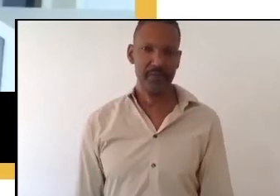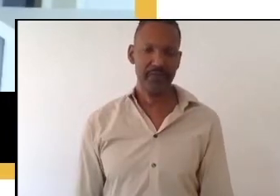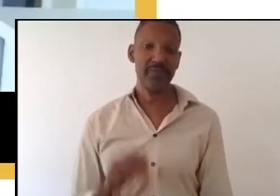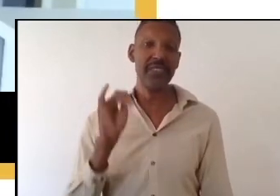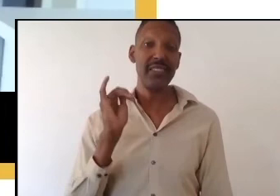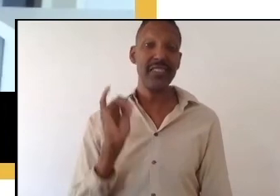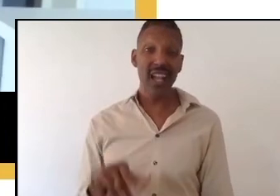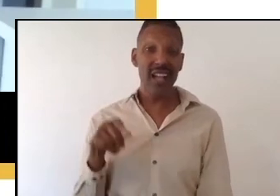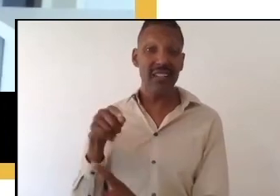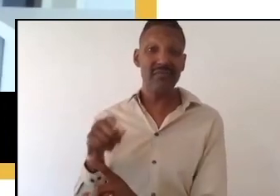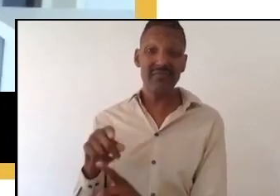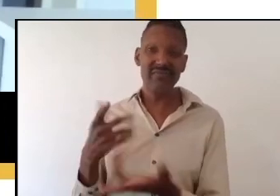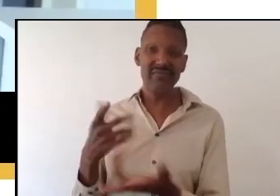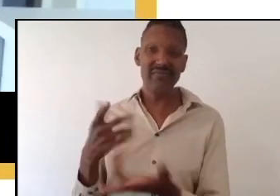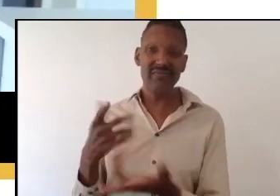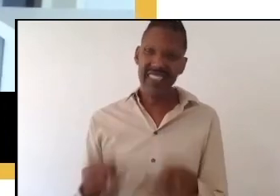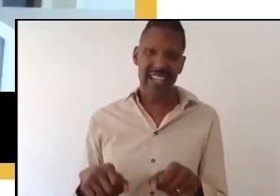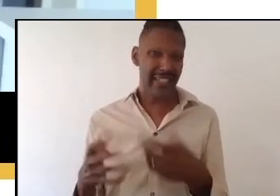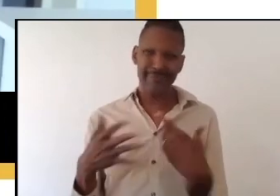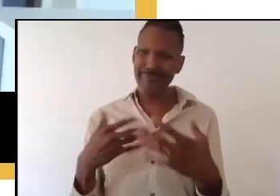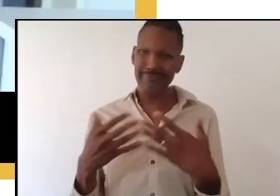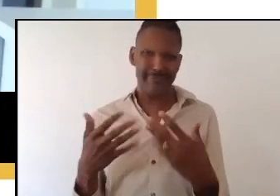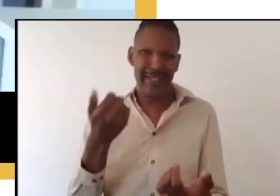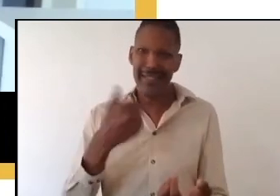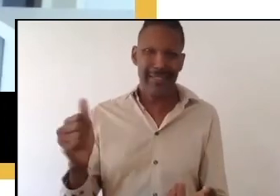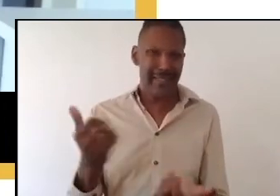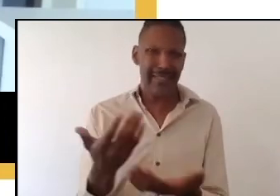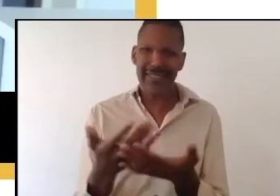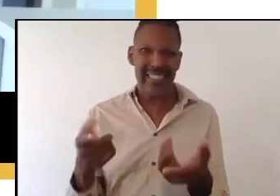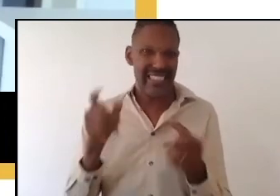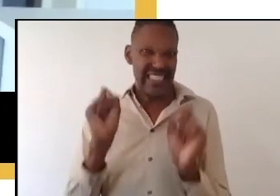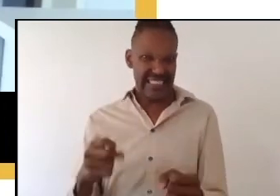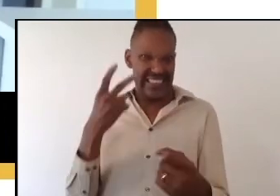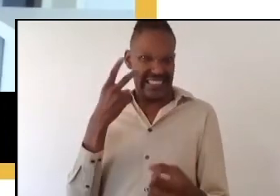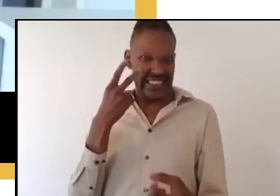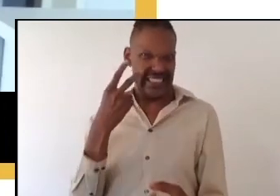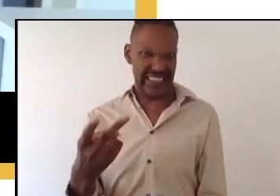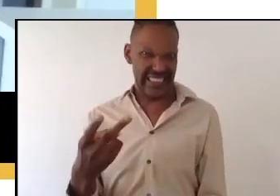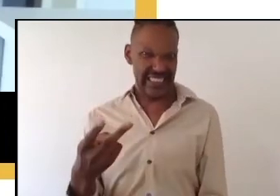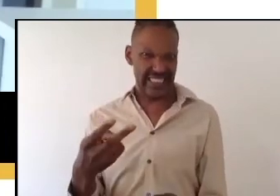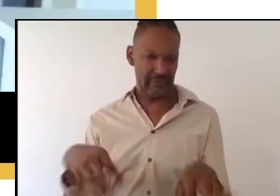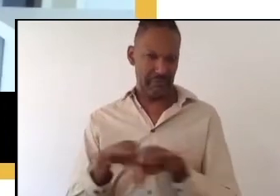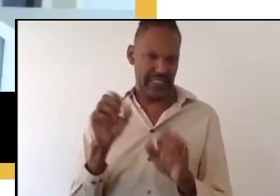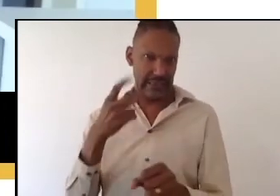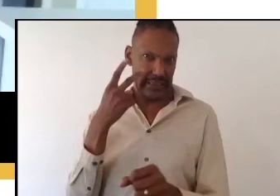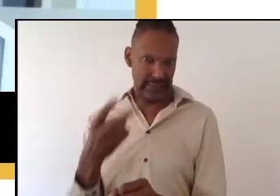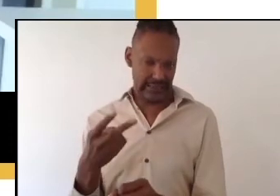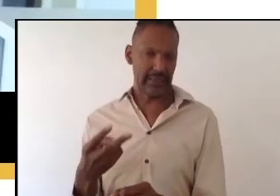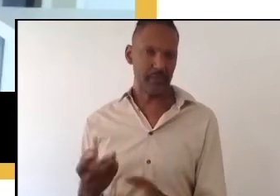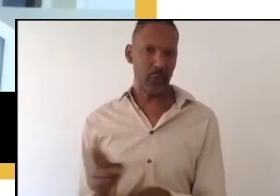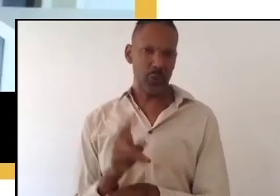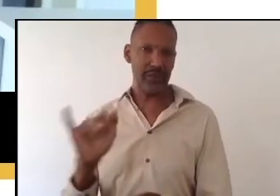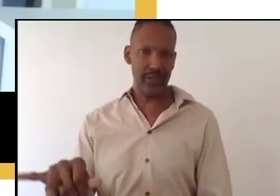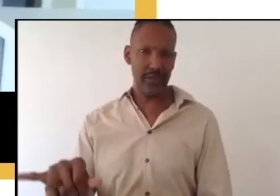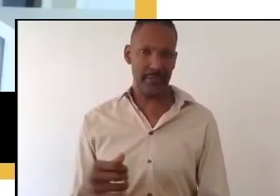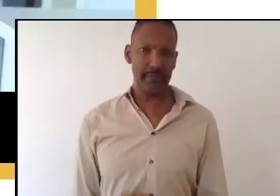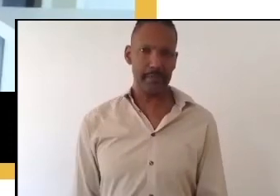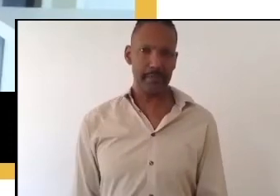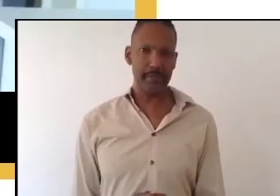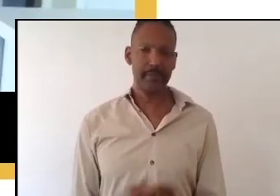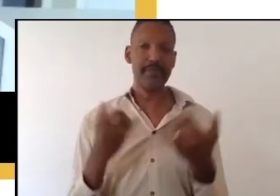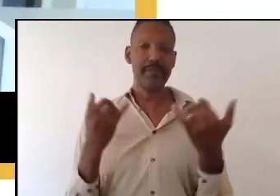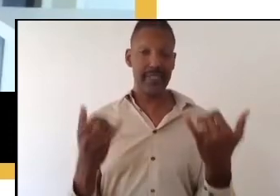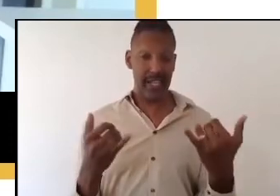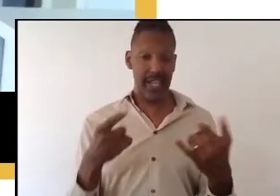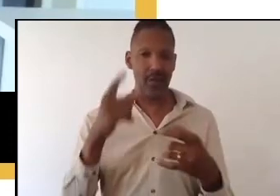use objects and materials that are within the realm of the senses. So, we go back